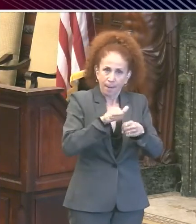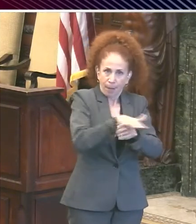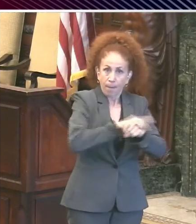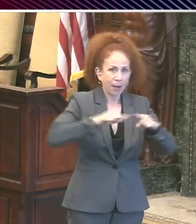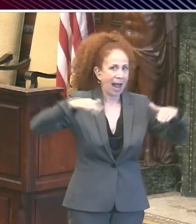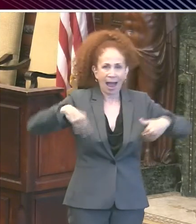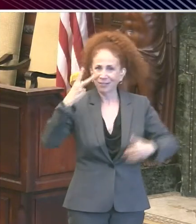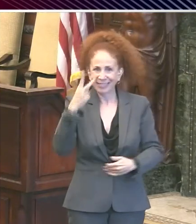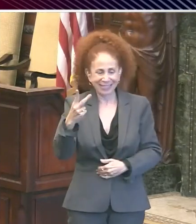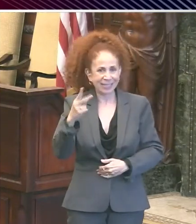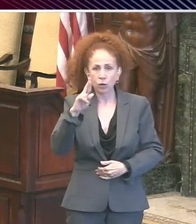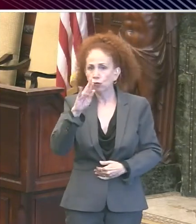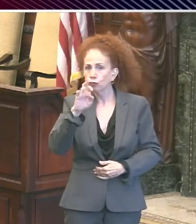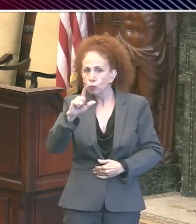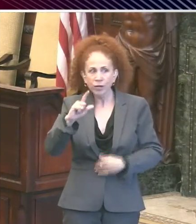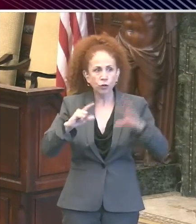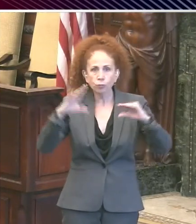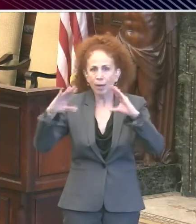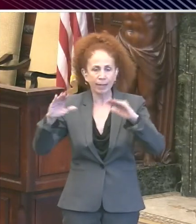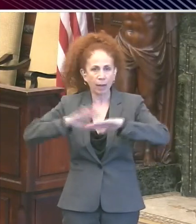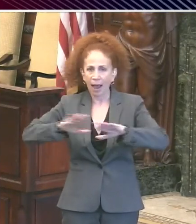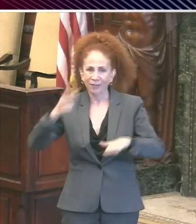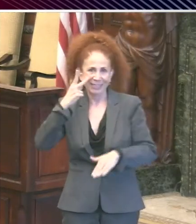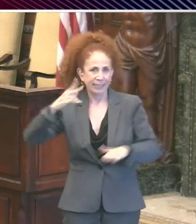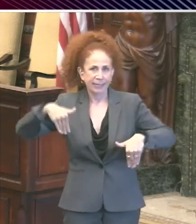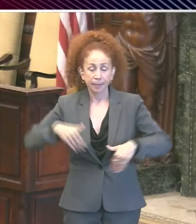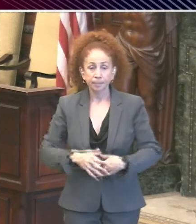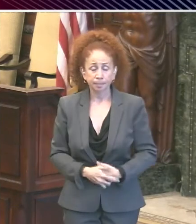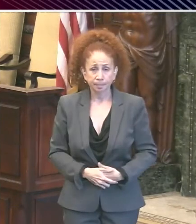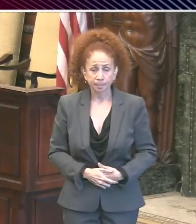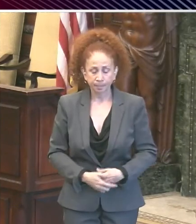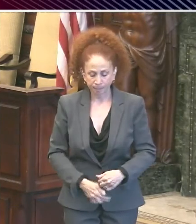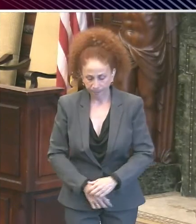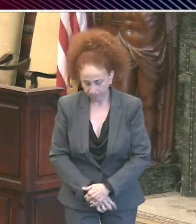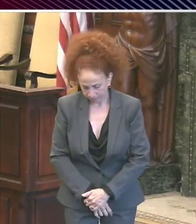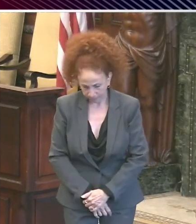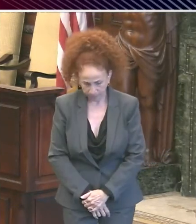have not seen the racial breakdown in any of the trials.